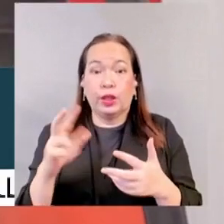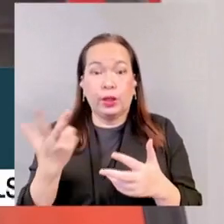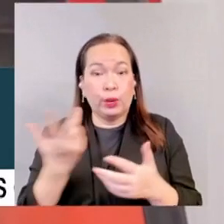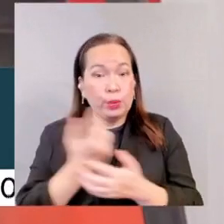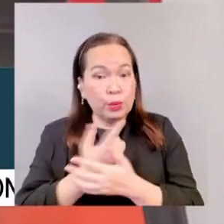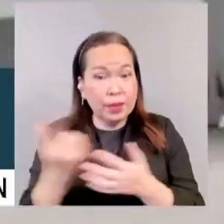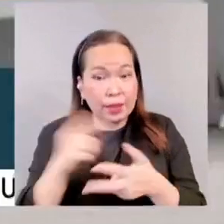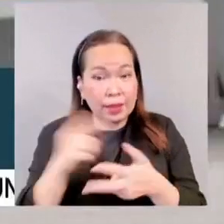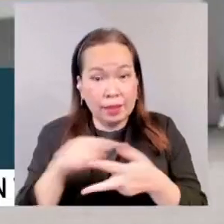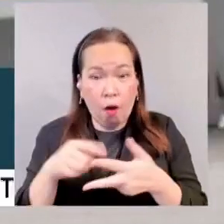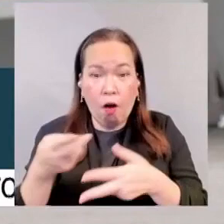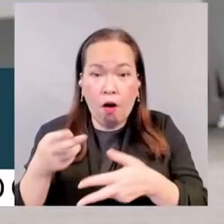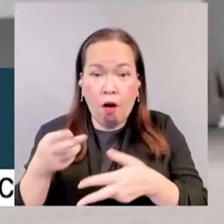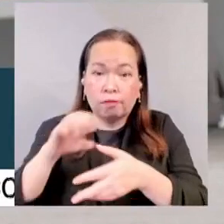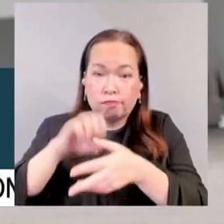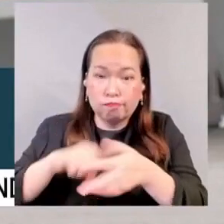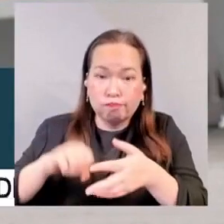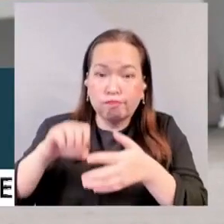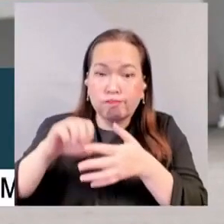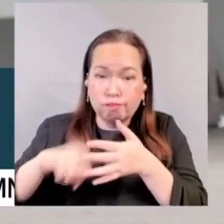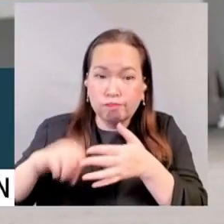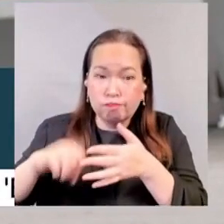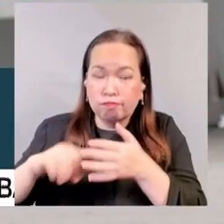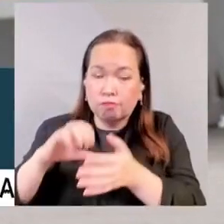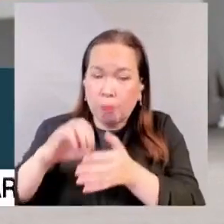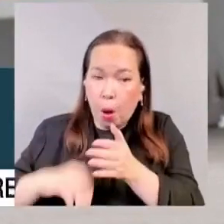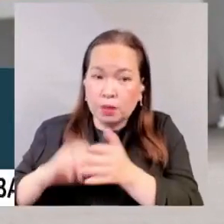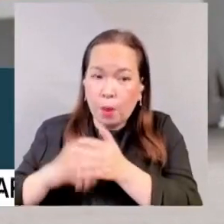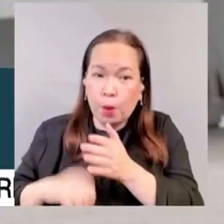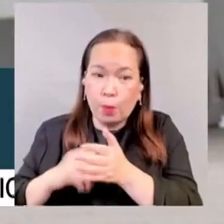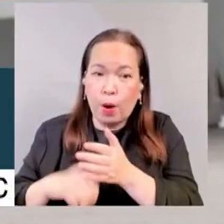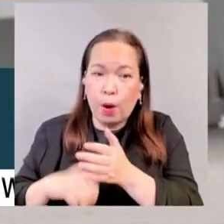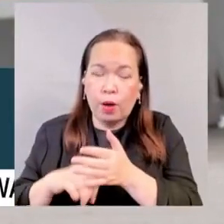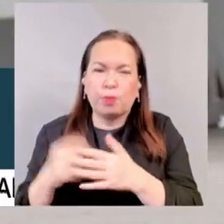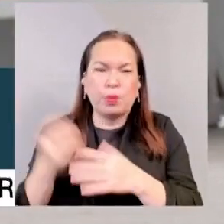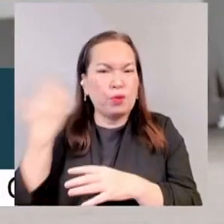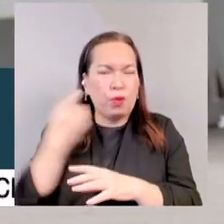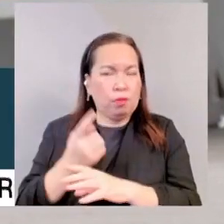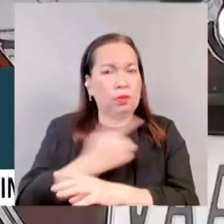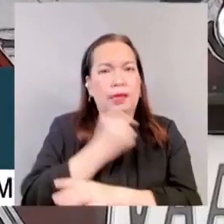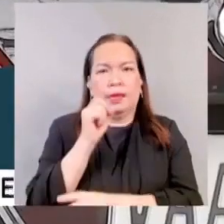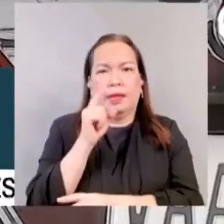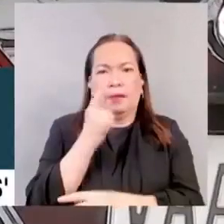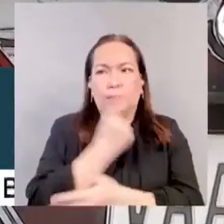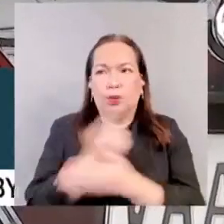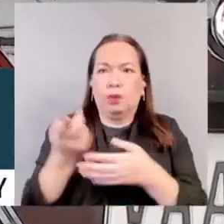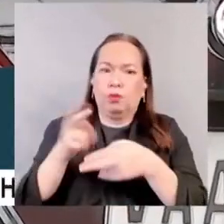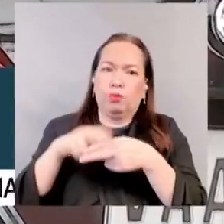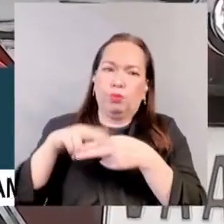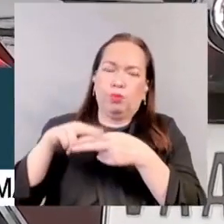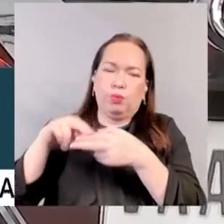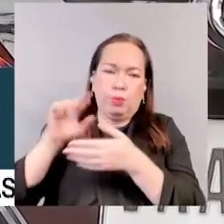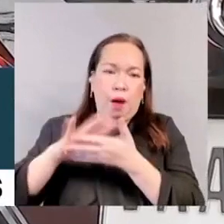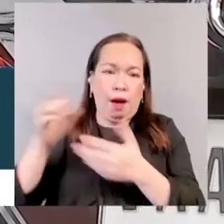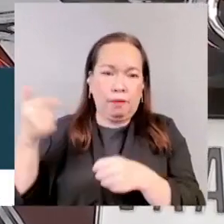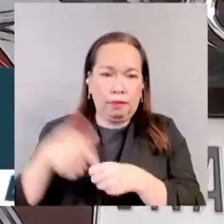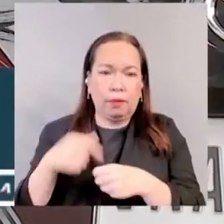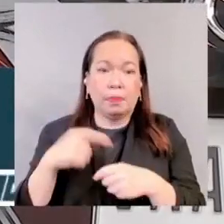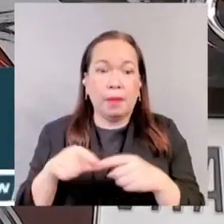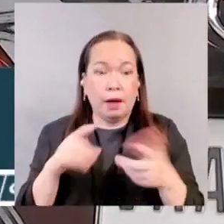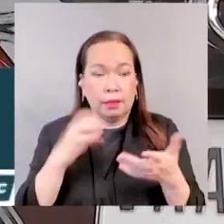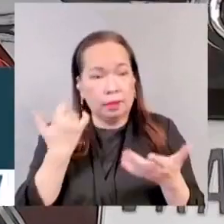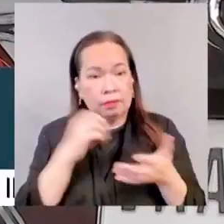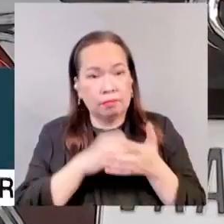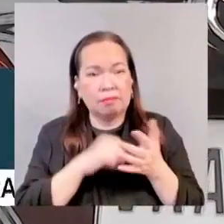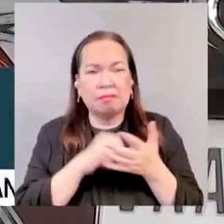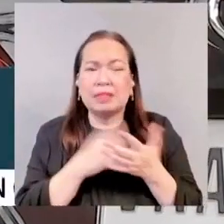price cuts and the biggest one following an 11-week streak of fuel price increases. The rollbacks, though, could be short-lived.